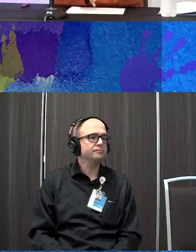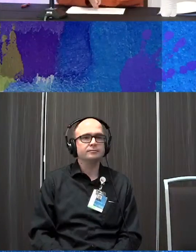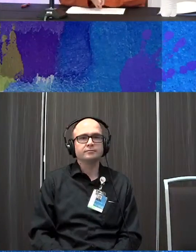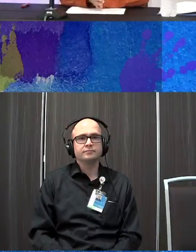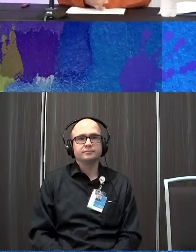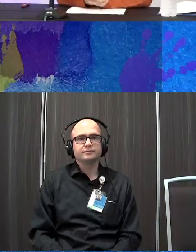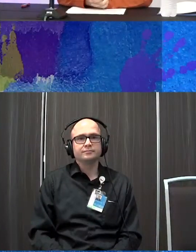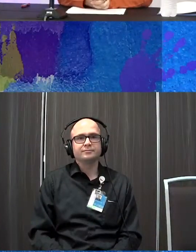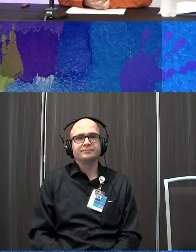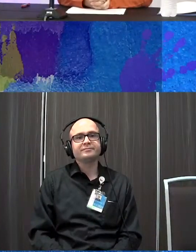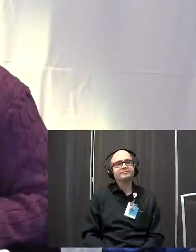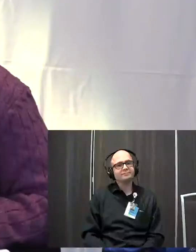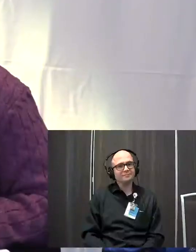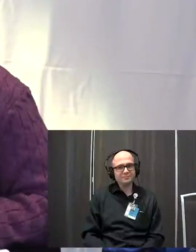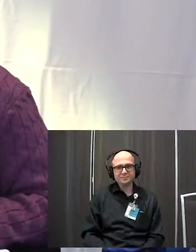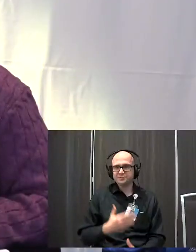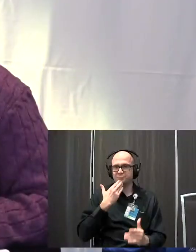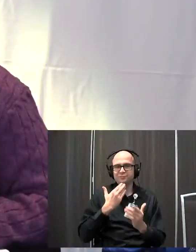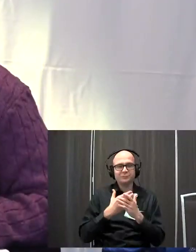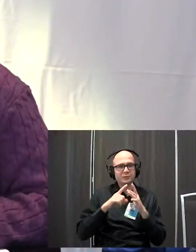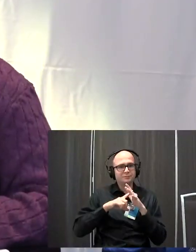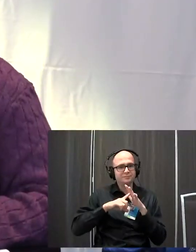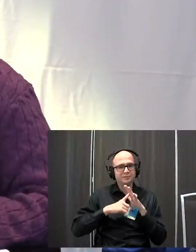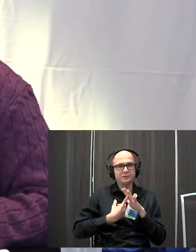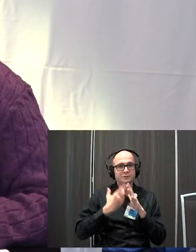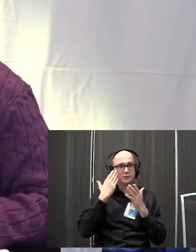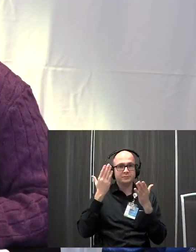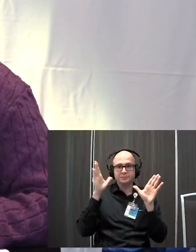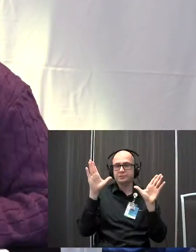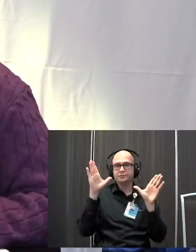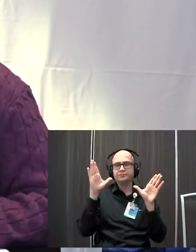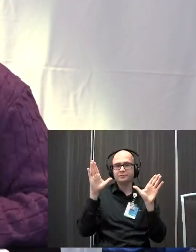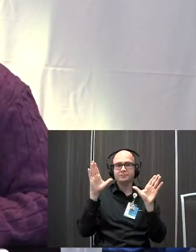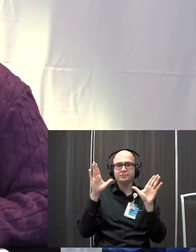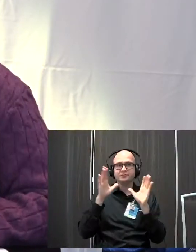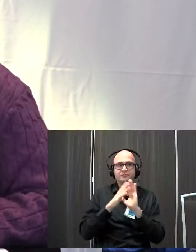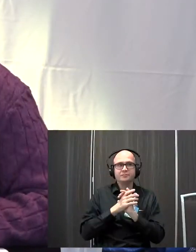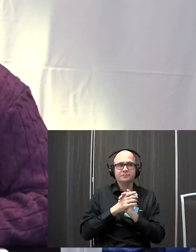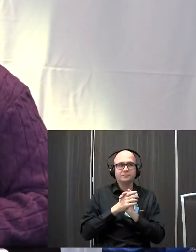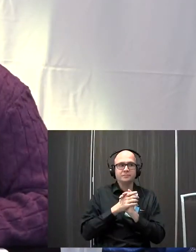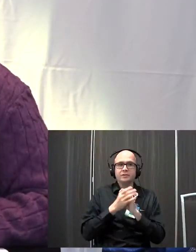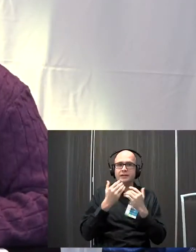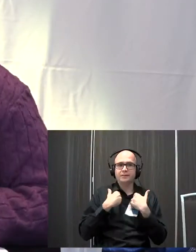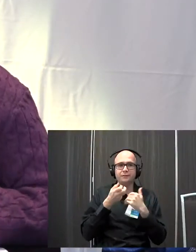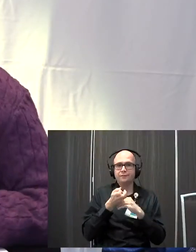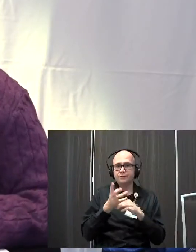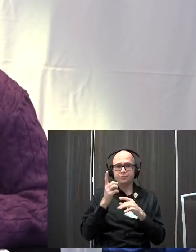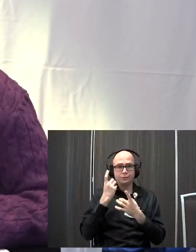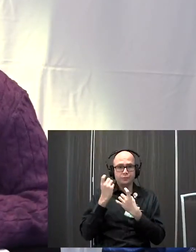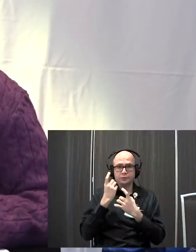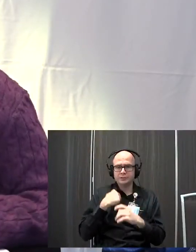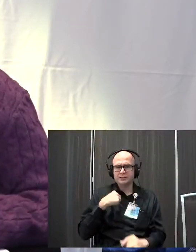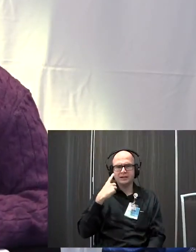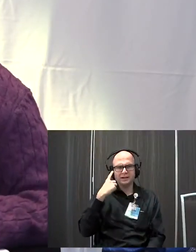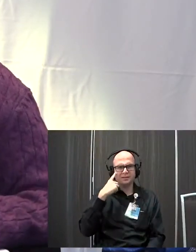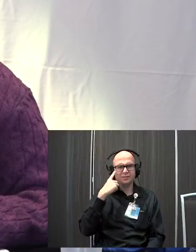Awesome. Well, this is a great start to kind of the overview in a large part, and we have a couple of questions that I think